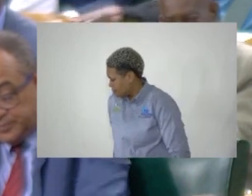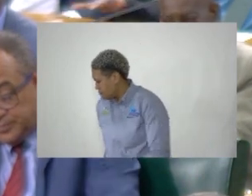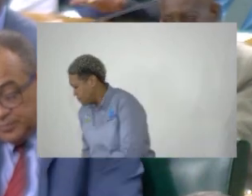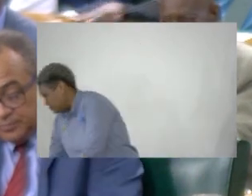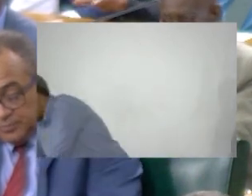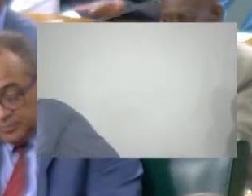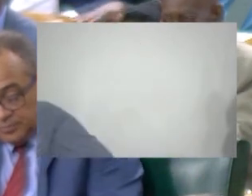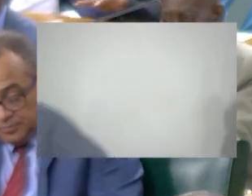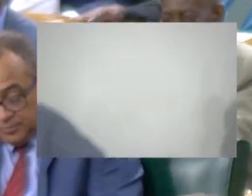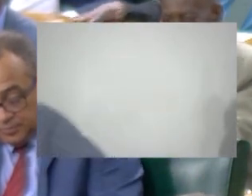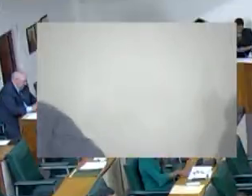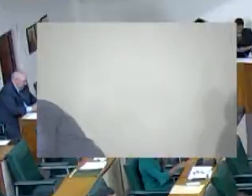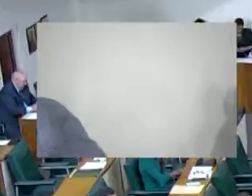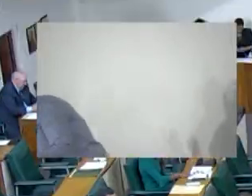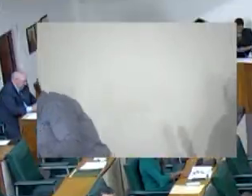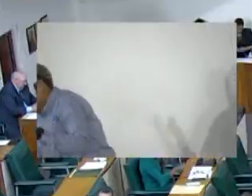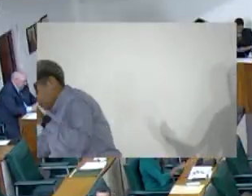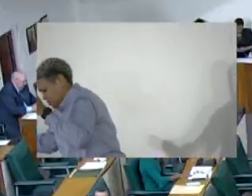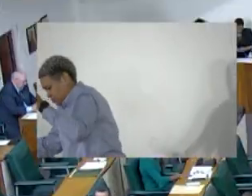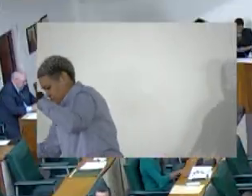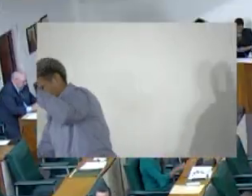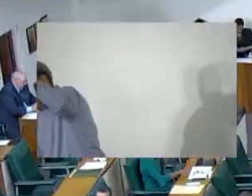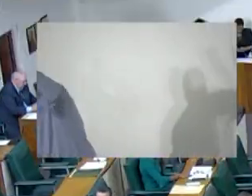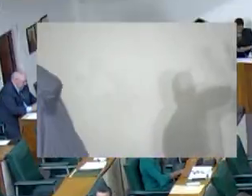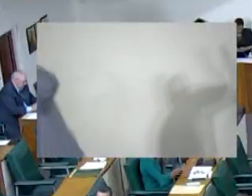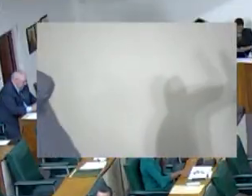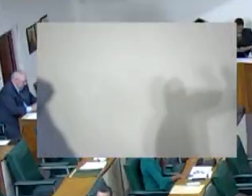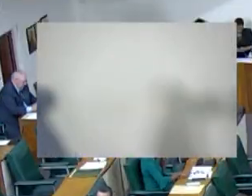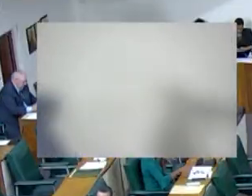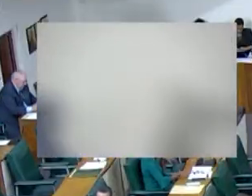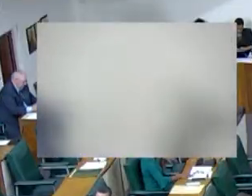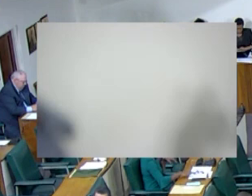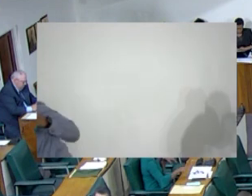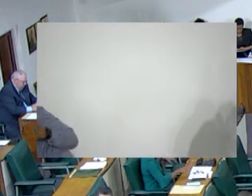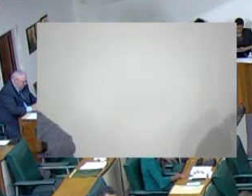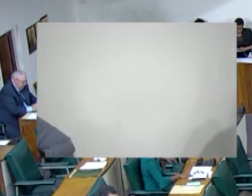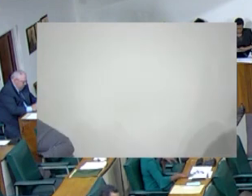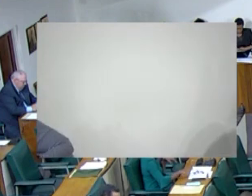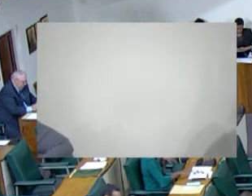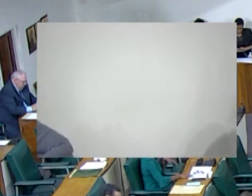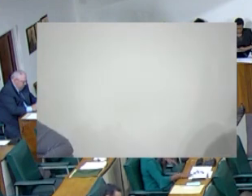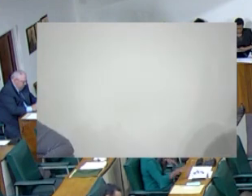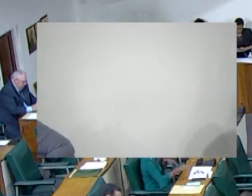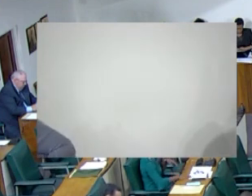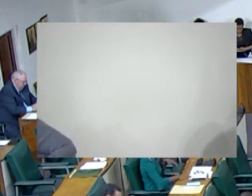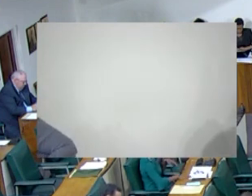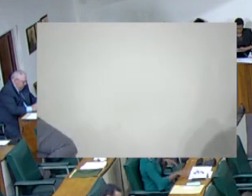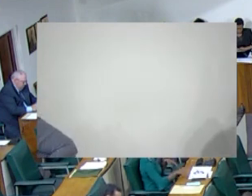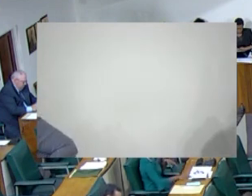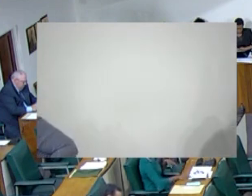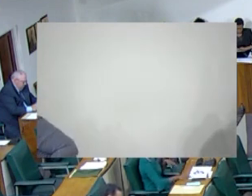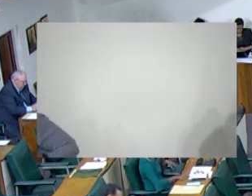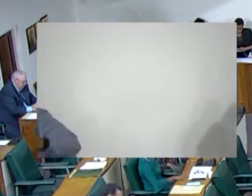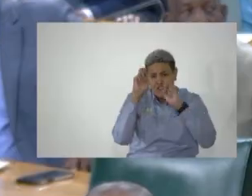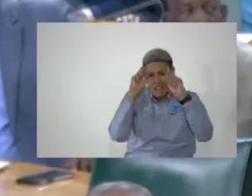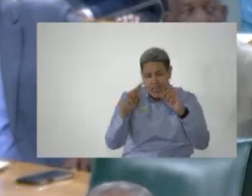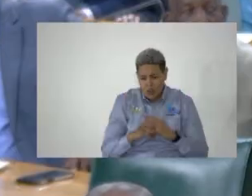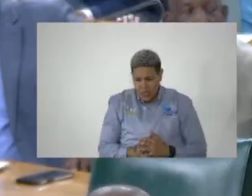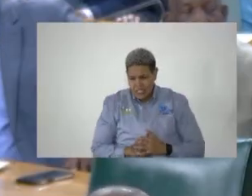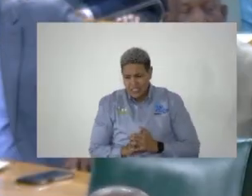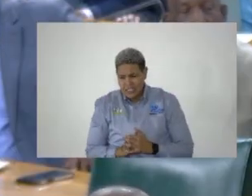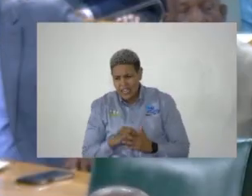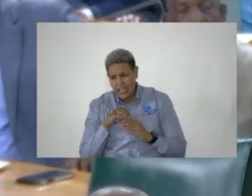is that only a small fraction of the 15% of CSEC students who sit STEM subjects qualify to enter teacher training.